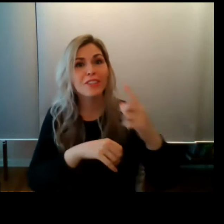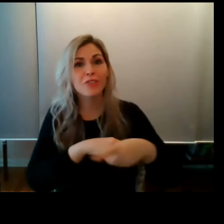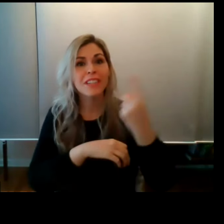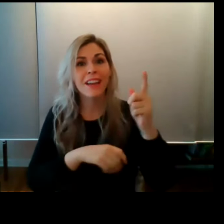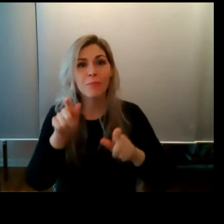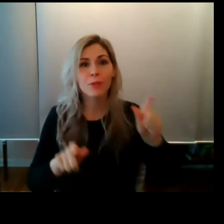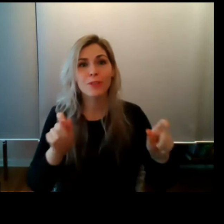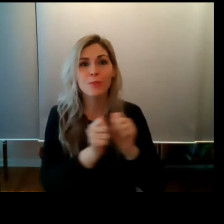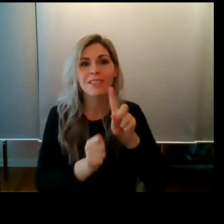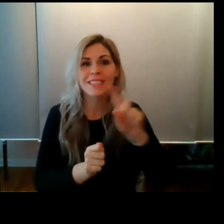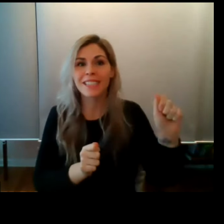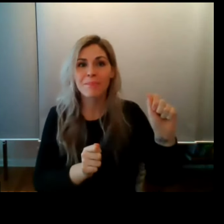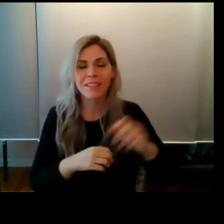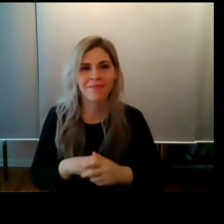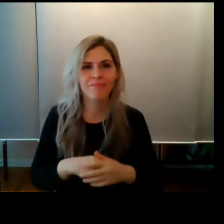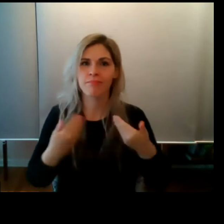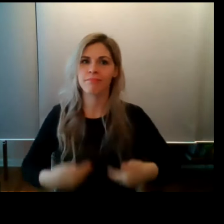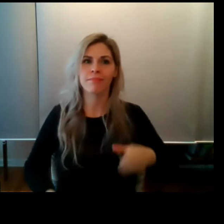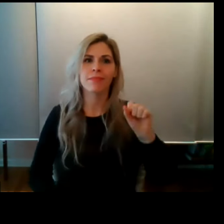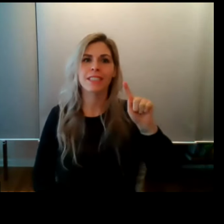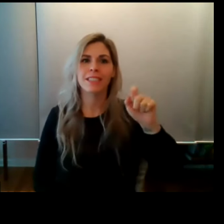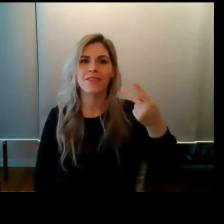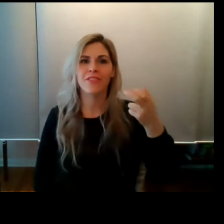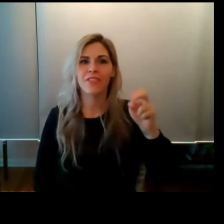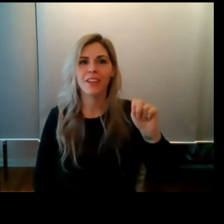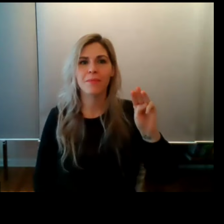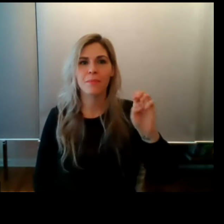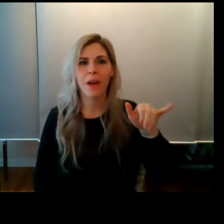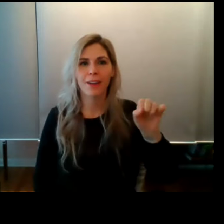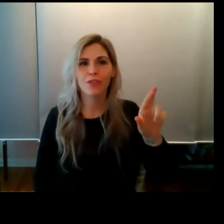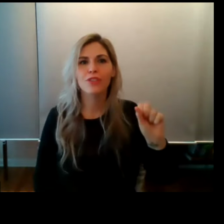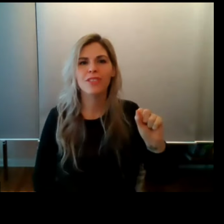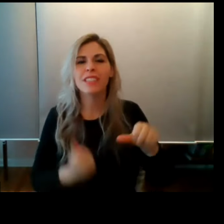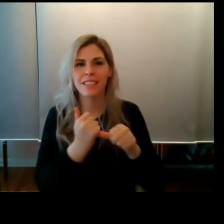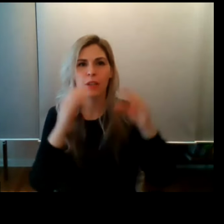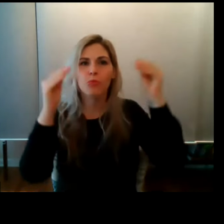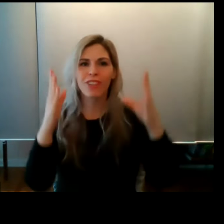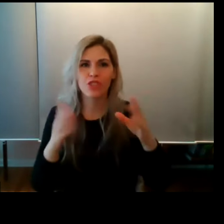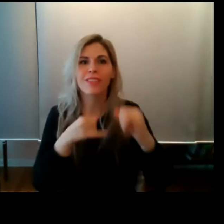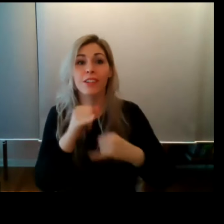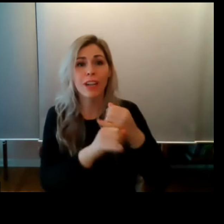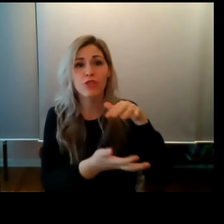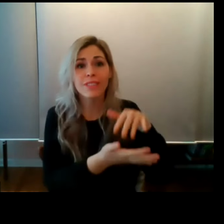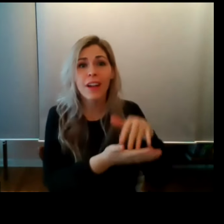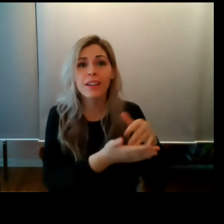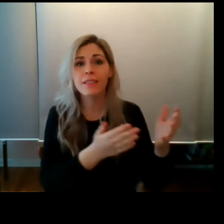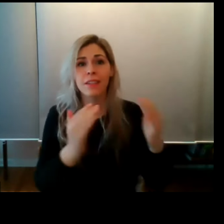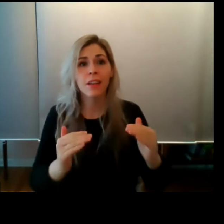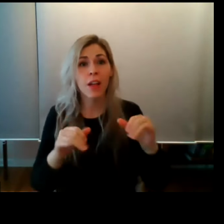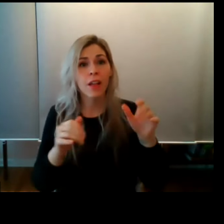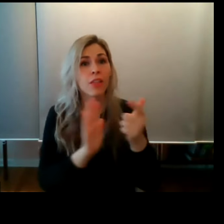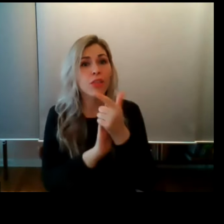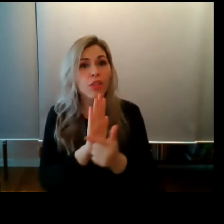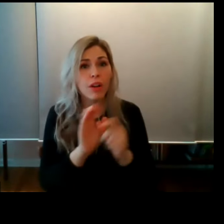Disabilities. So I'm Stephen Myers, an assistant professor in international studies, law, societies and justice,